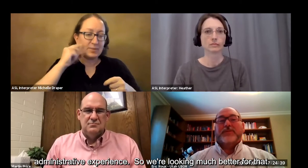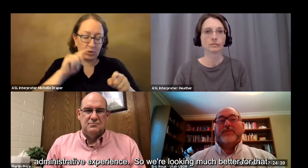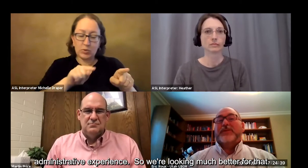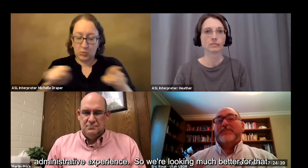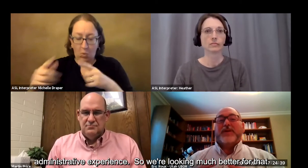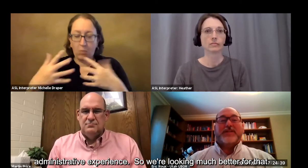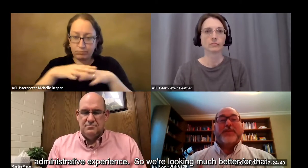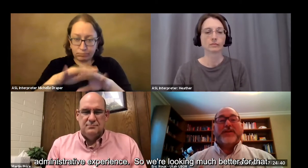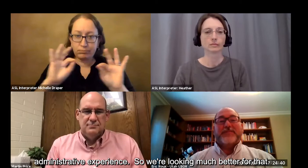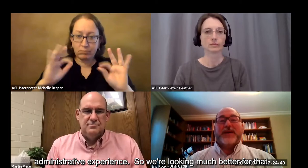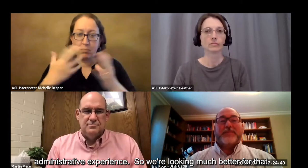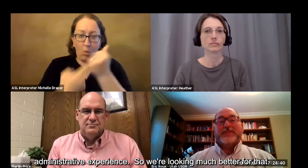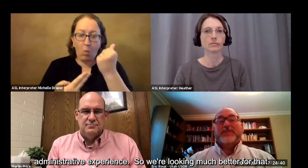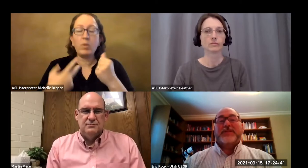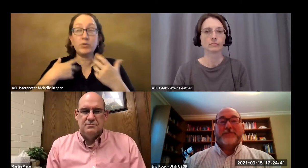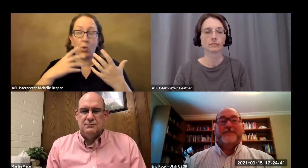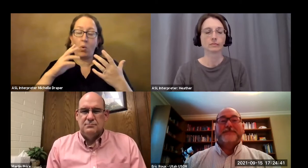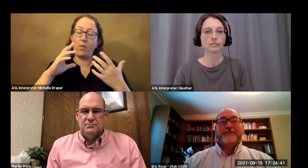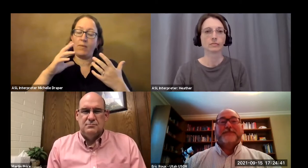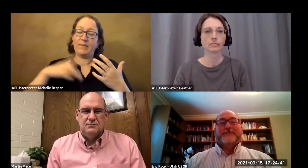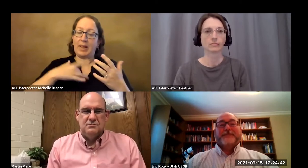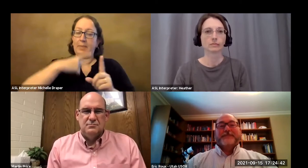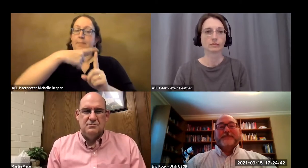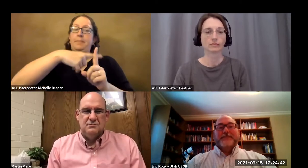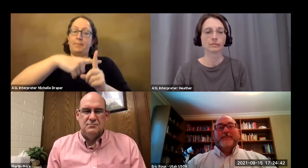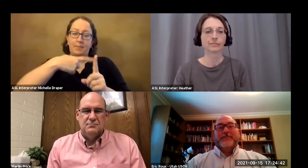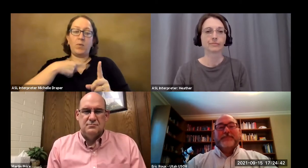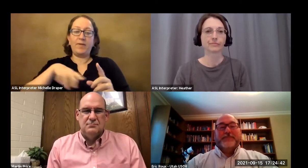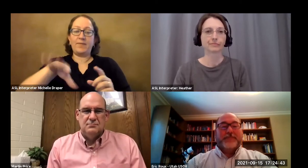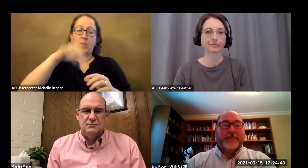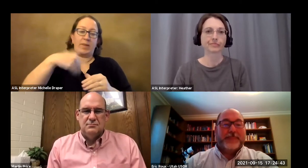we're looking much better for that position now.